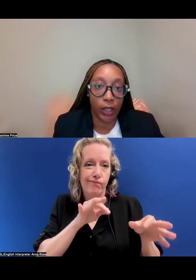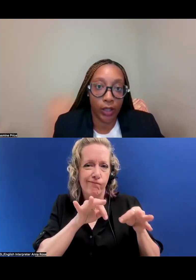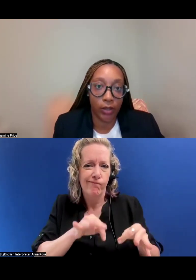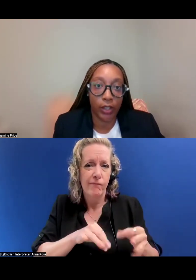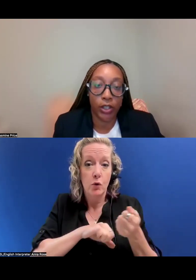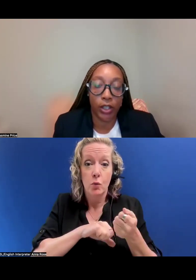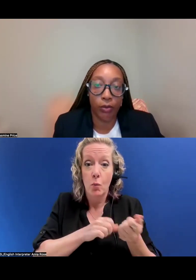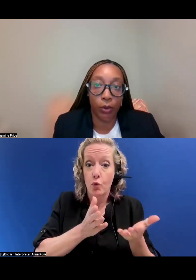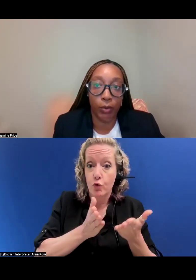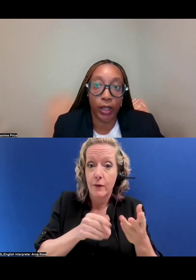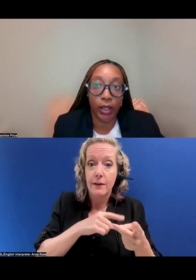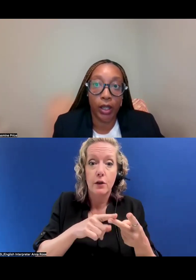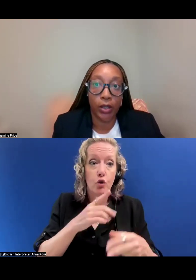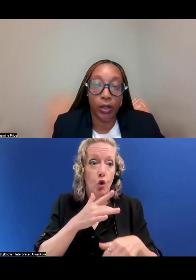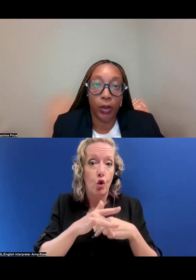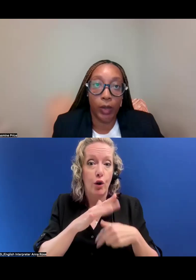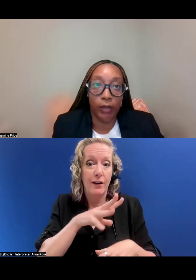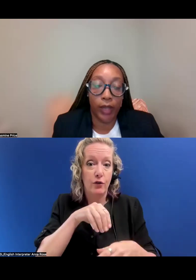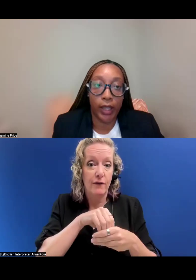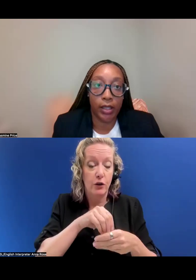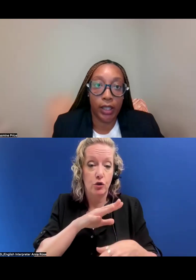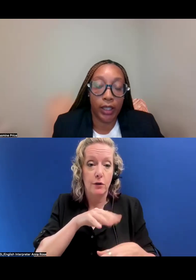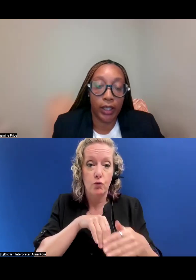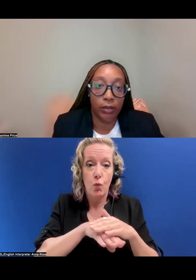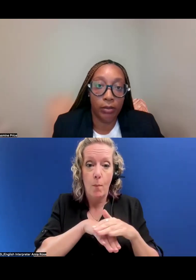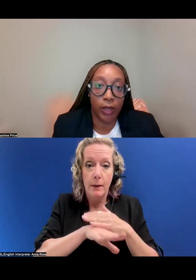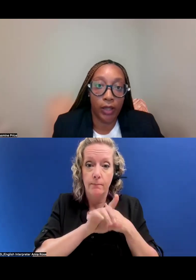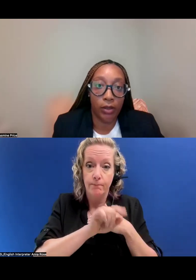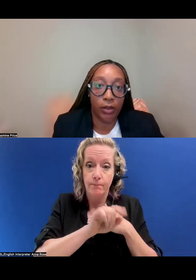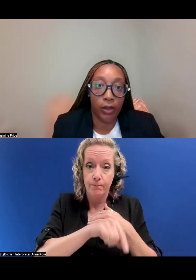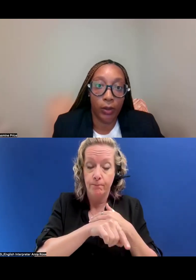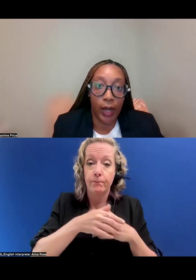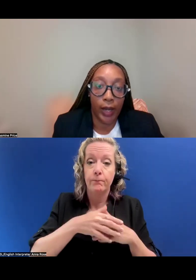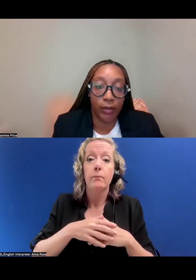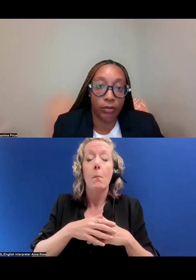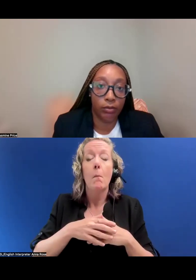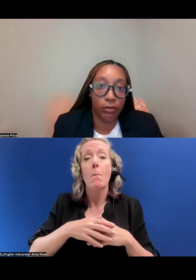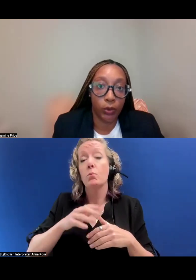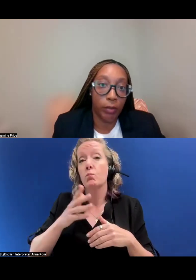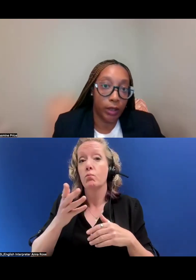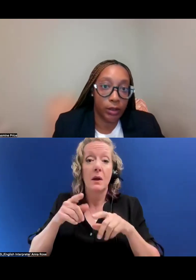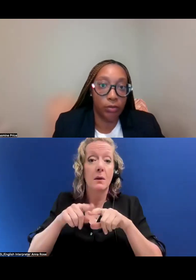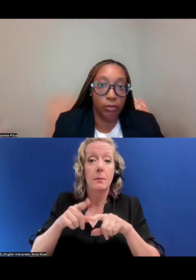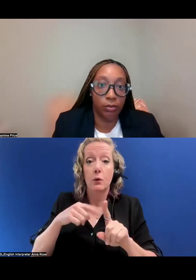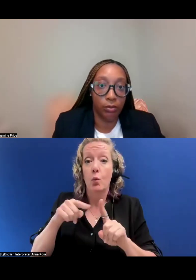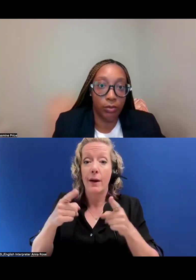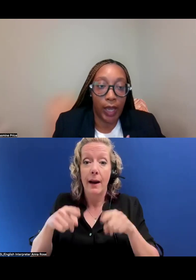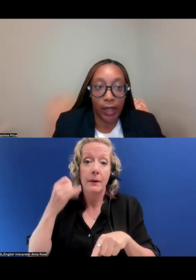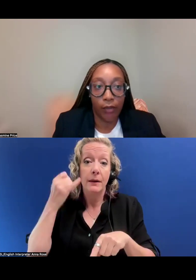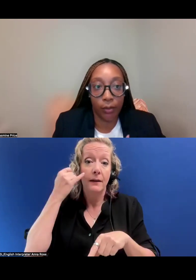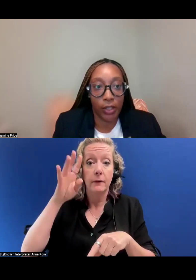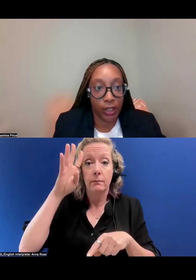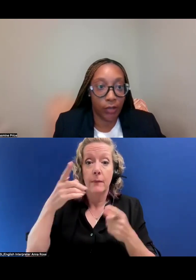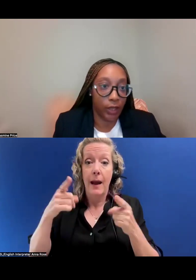and early intervention enrollment. So if that is done, at 3 months,